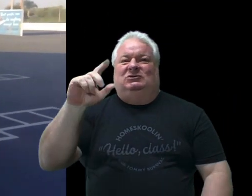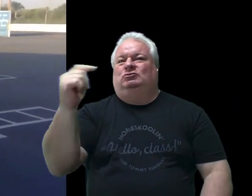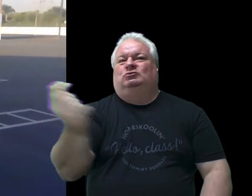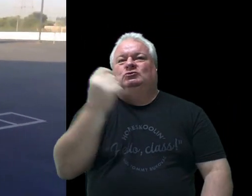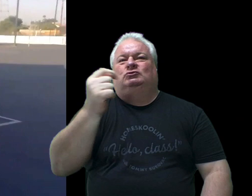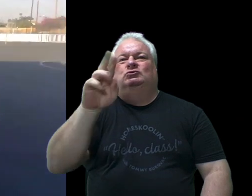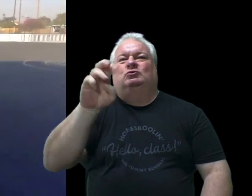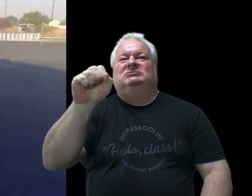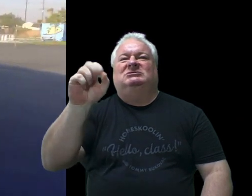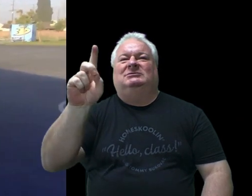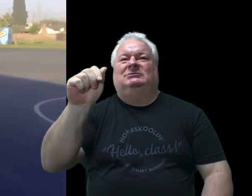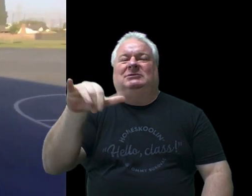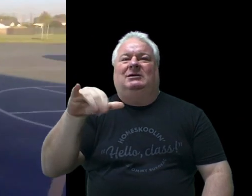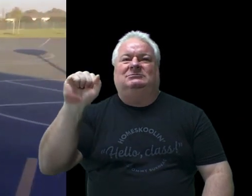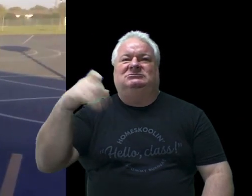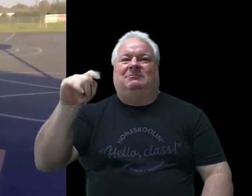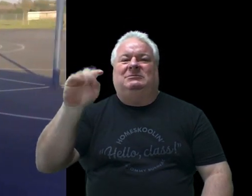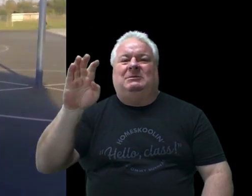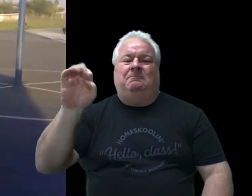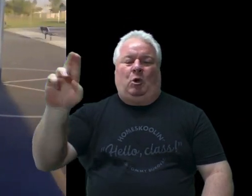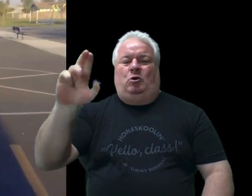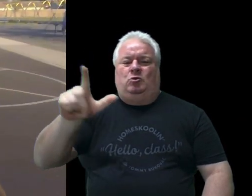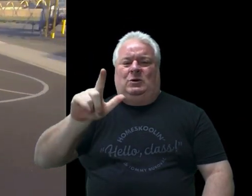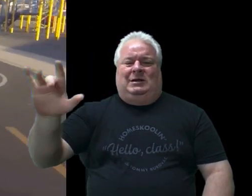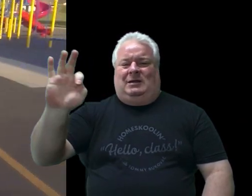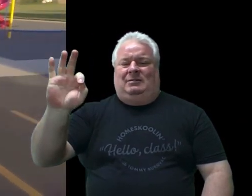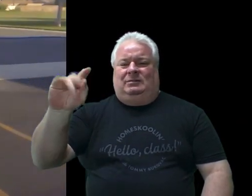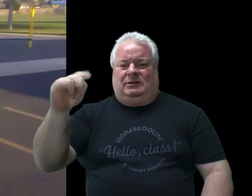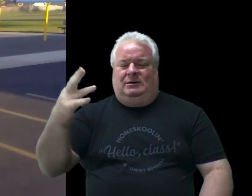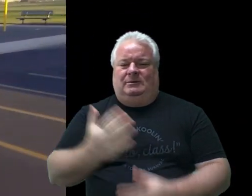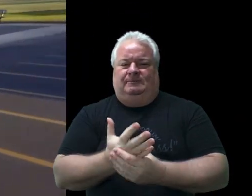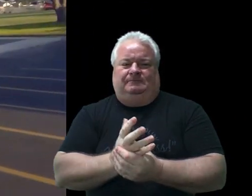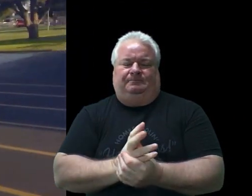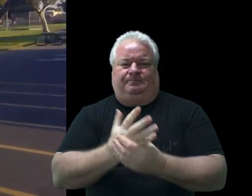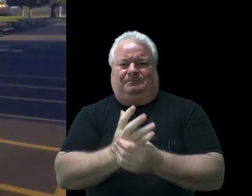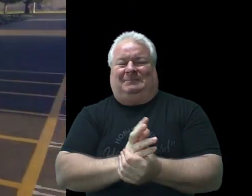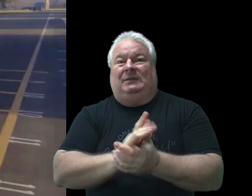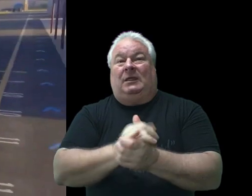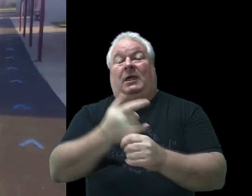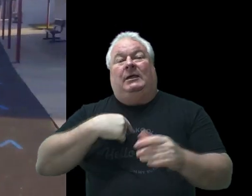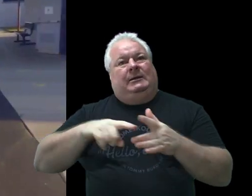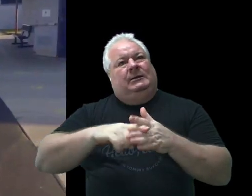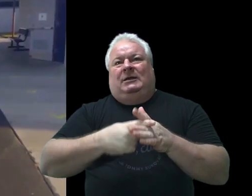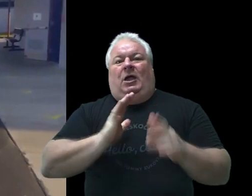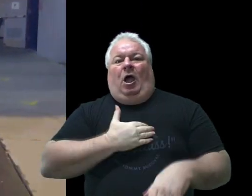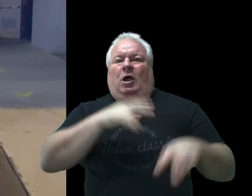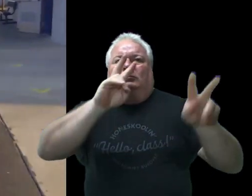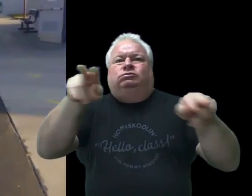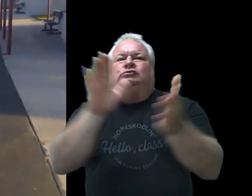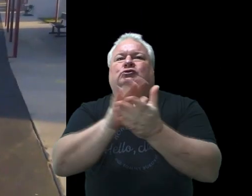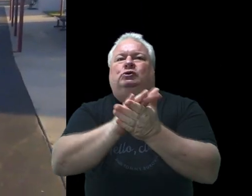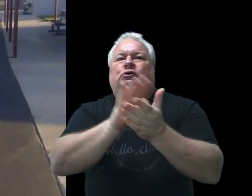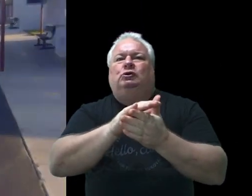Today is Tuesday, September 29th. So we begin or continue our